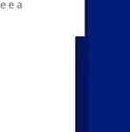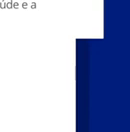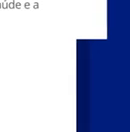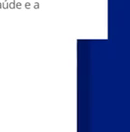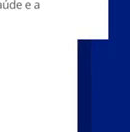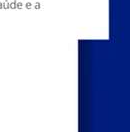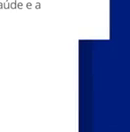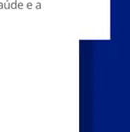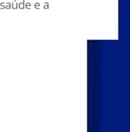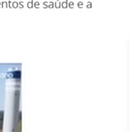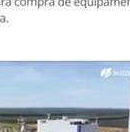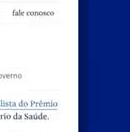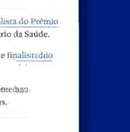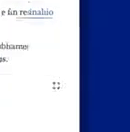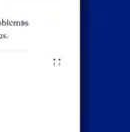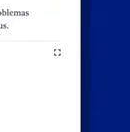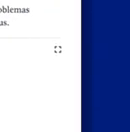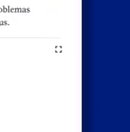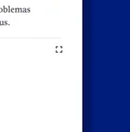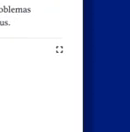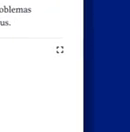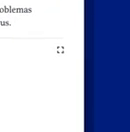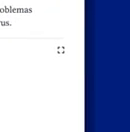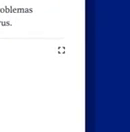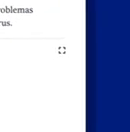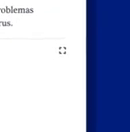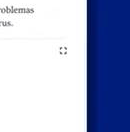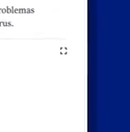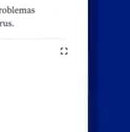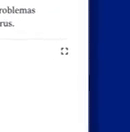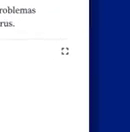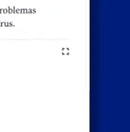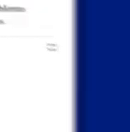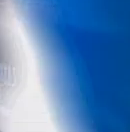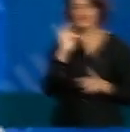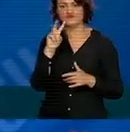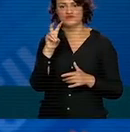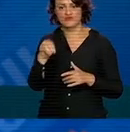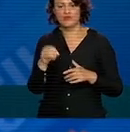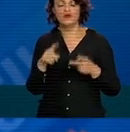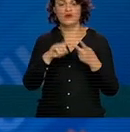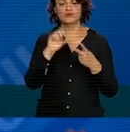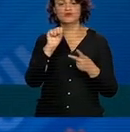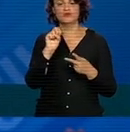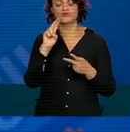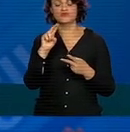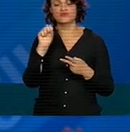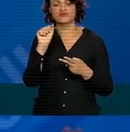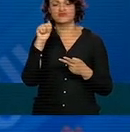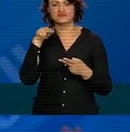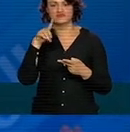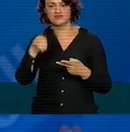a Brazilian company in considerably expanding the production of ventilators, among many other actions. A Suzano, que